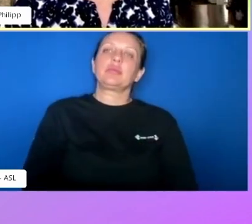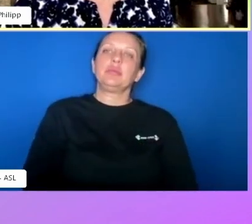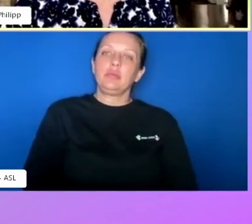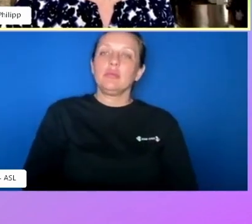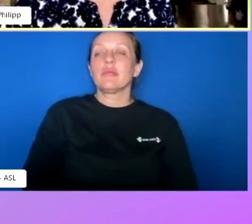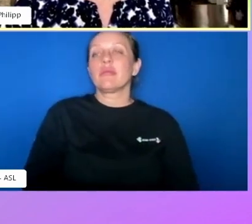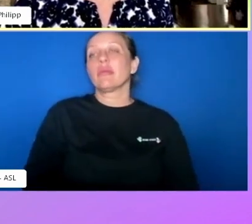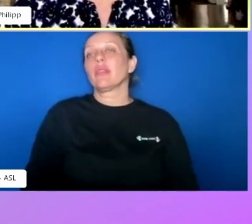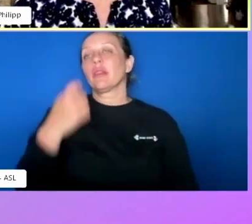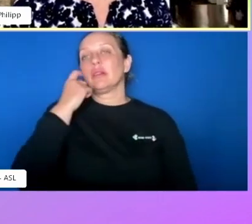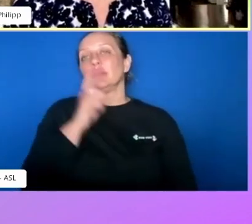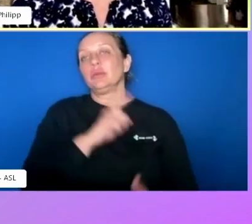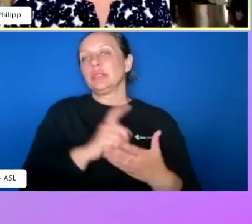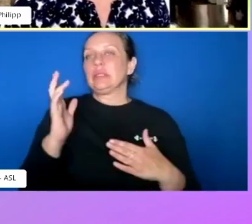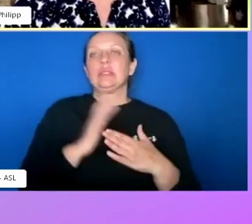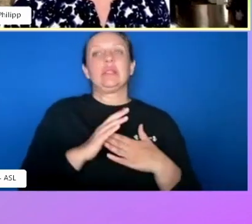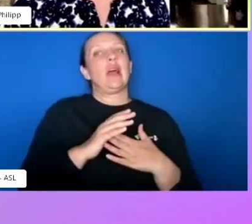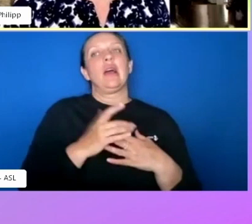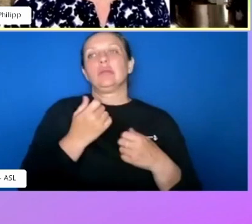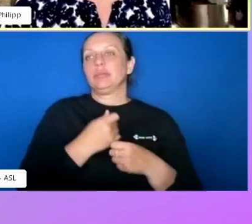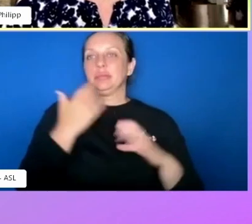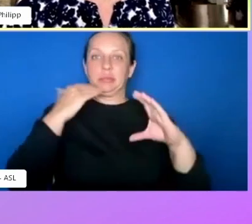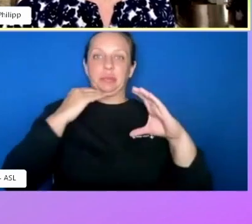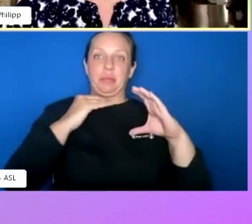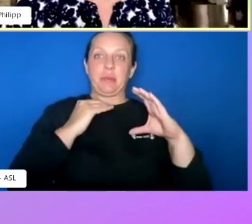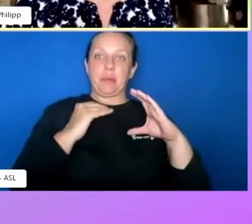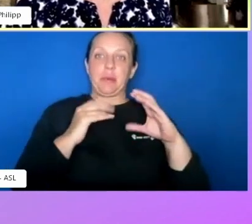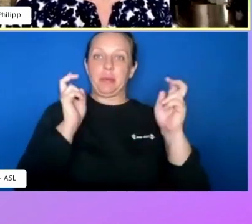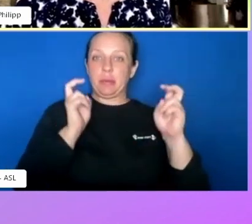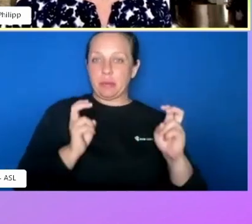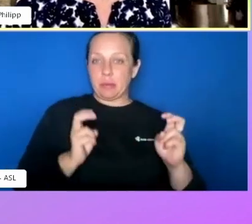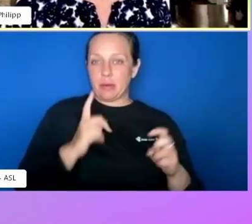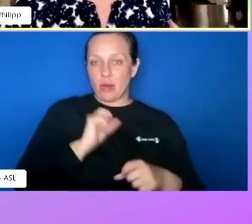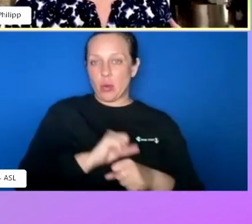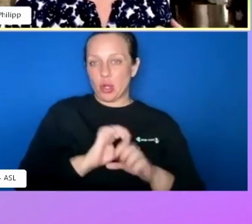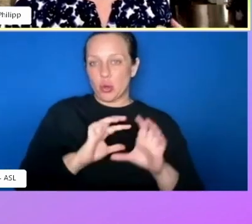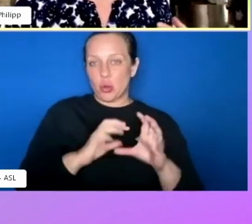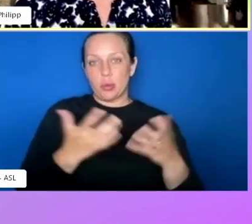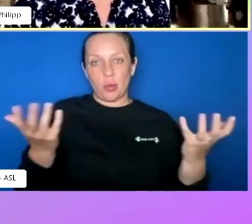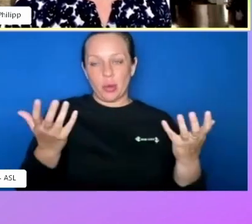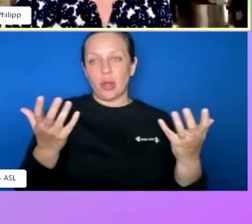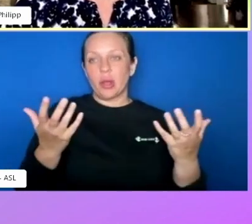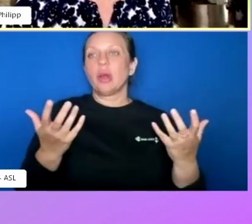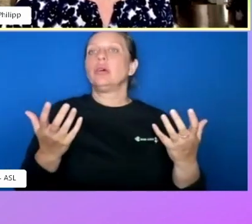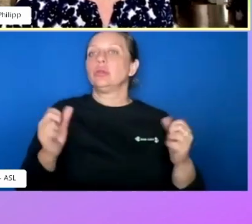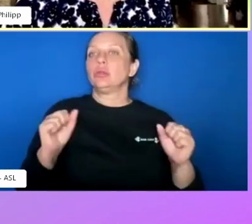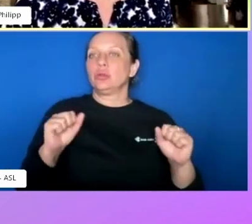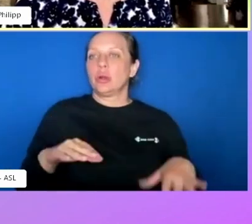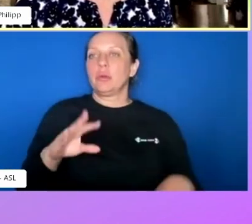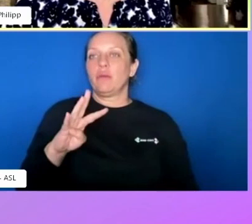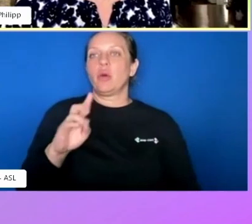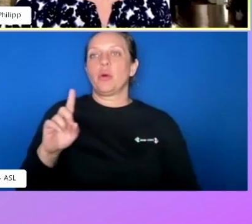far, the top generator of email lighting up our email for the working group has been dropping